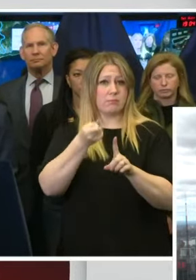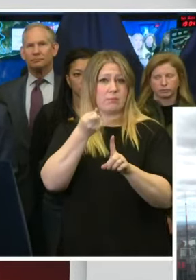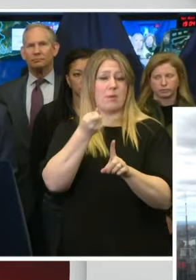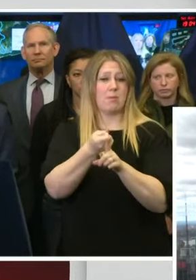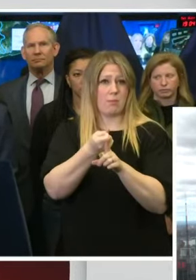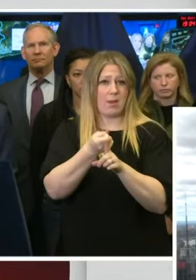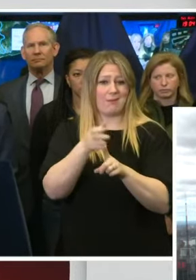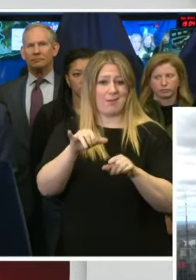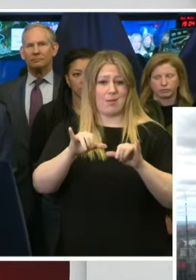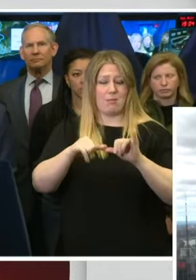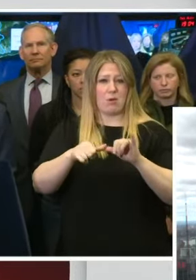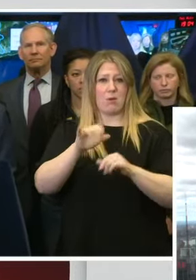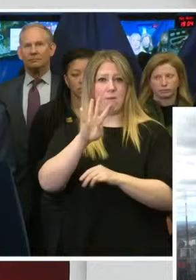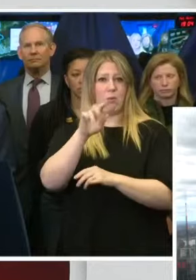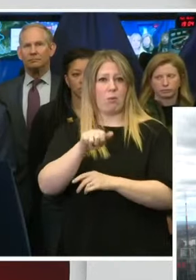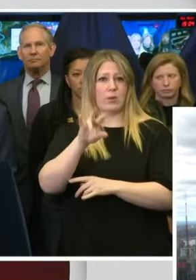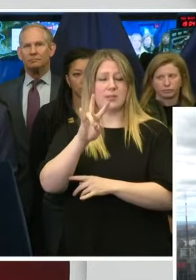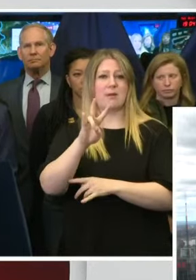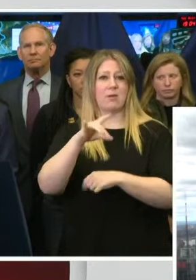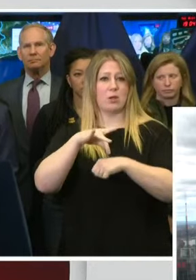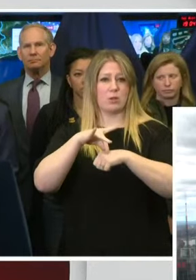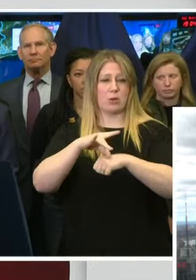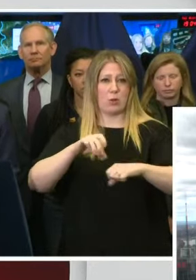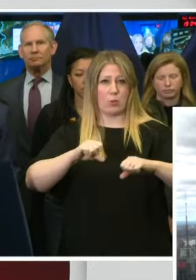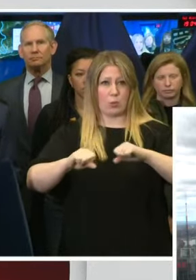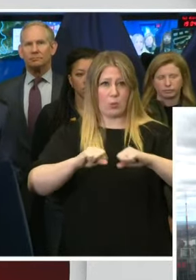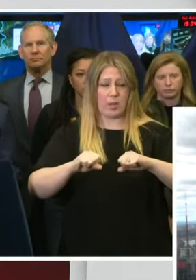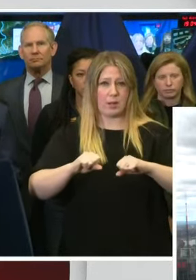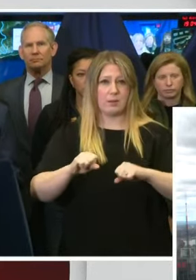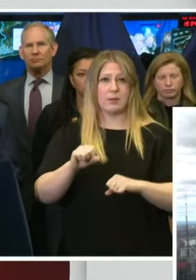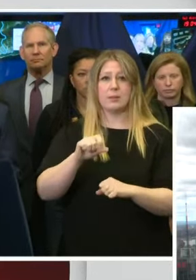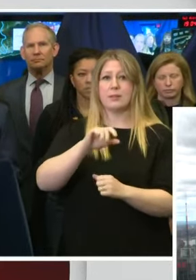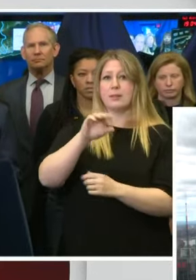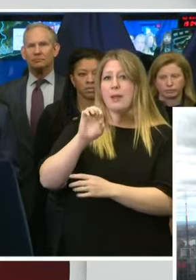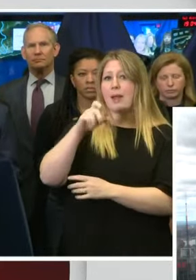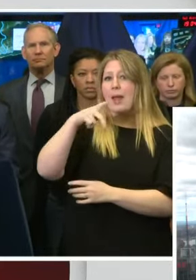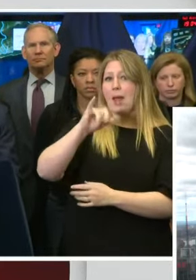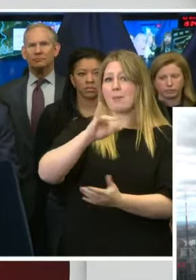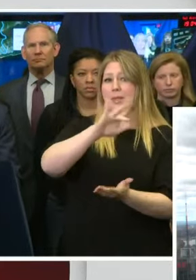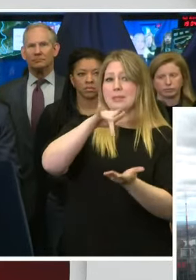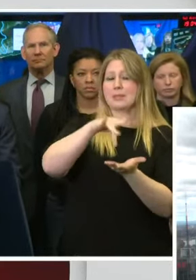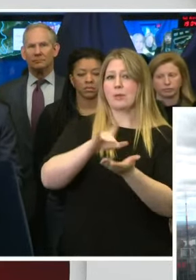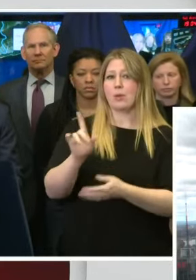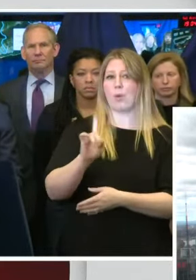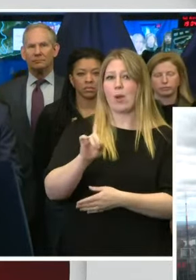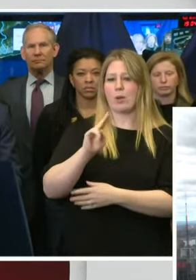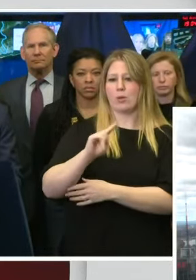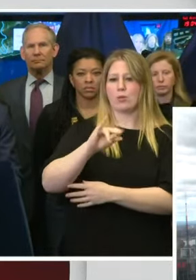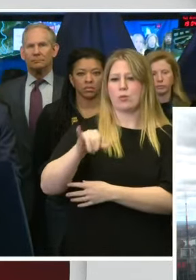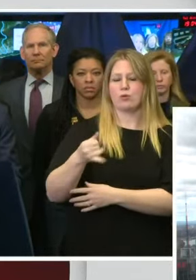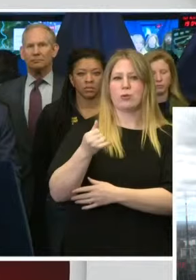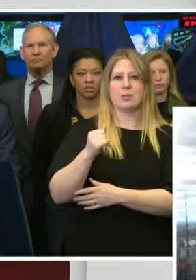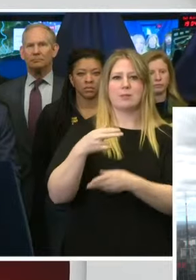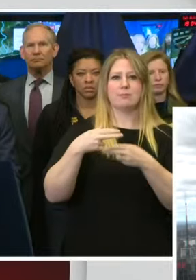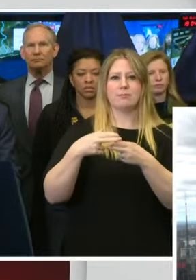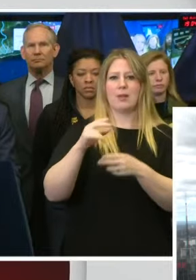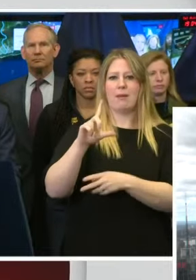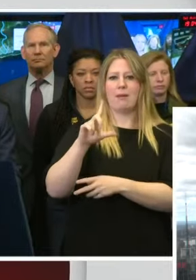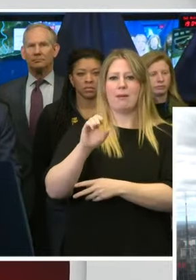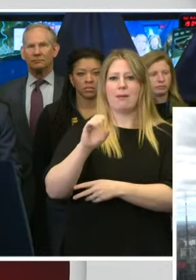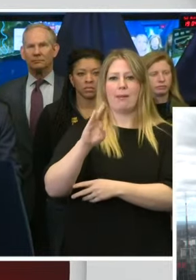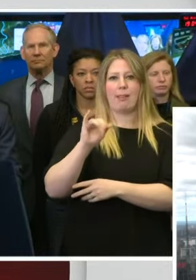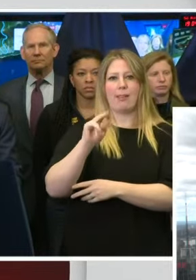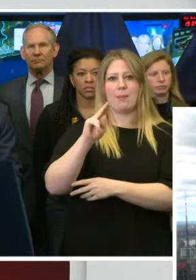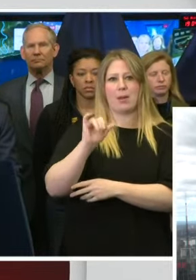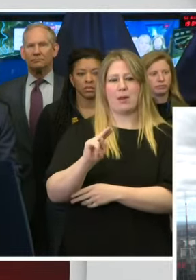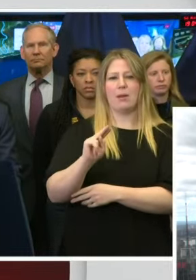magnitude earthquake. The epicenter was in Lebanon, New Jersey, about 50 miles from New York City. And